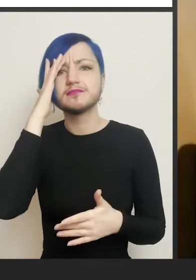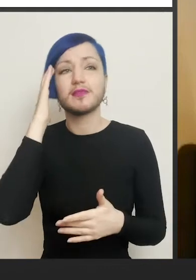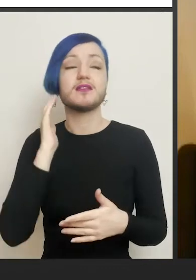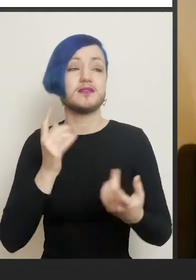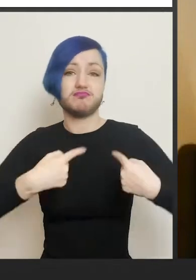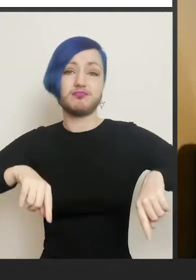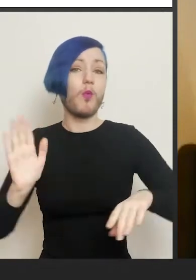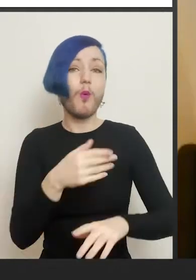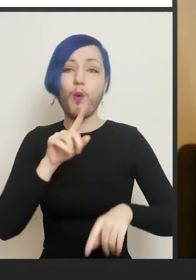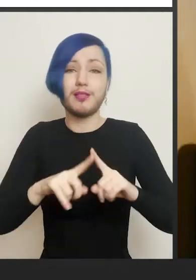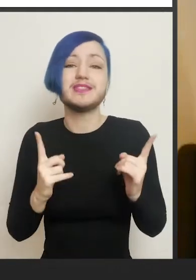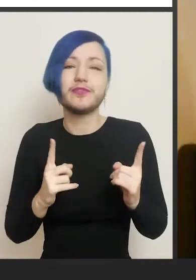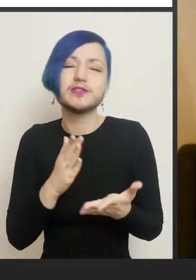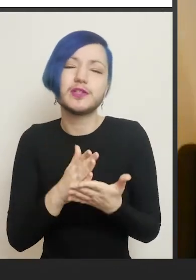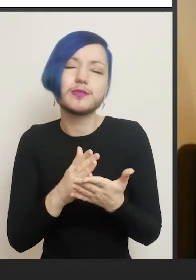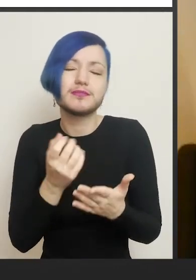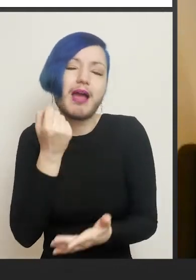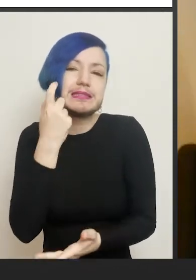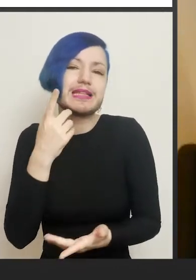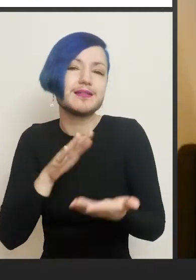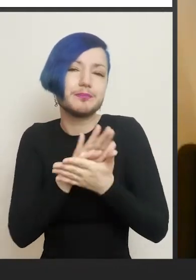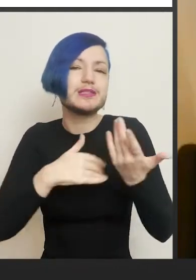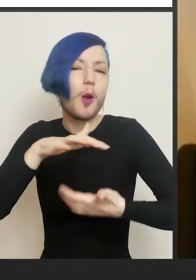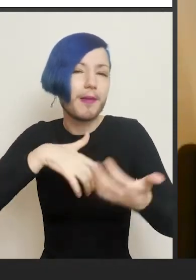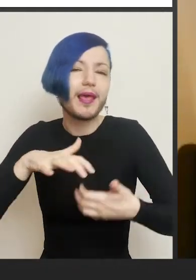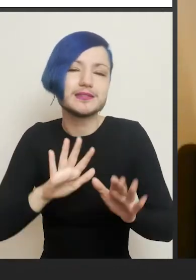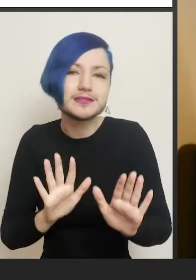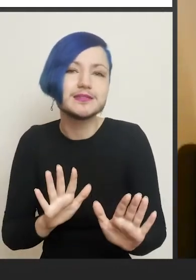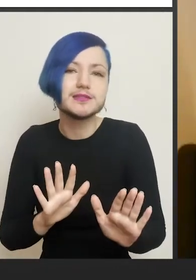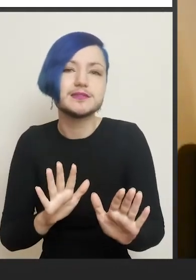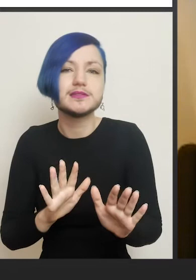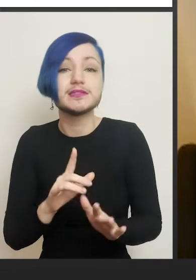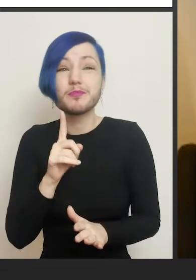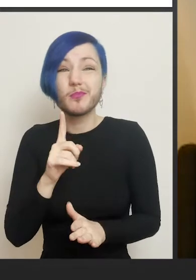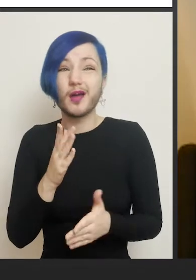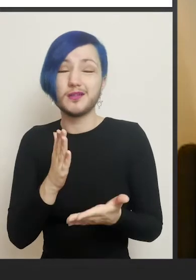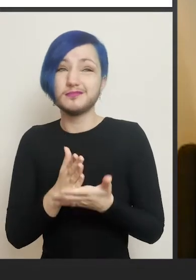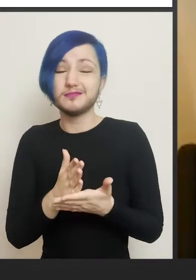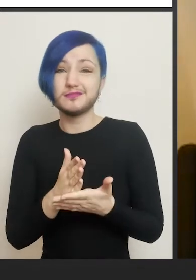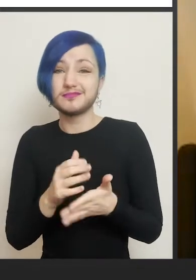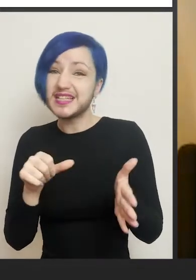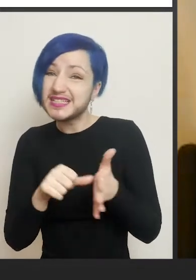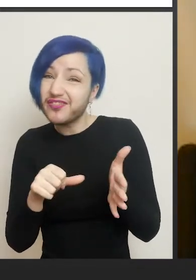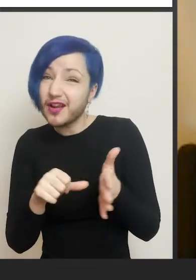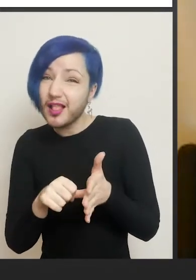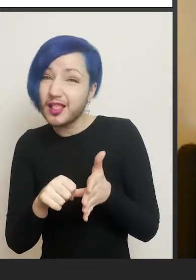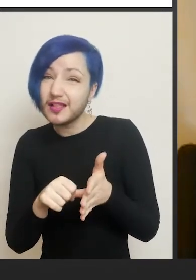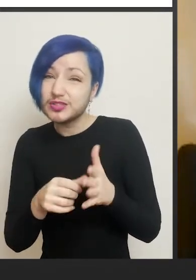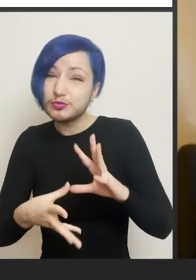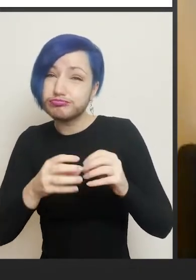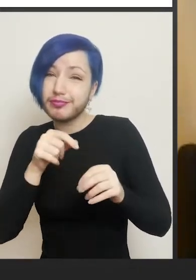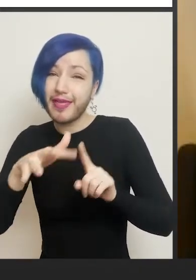and we're all a little bit different. And I understand that makes it kind of tricky, but I don't think it's that